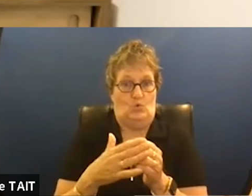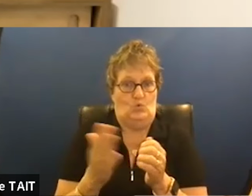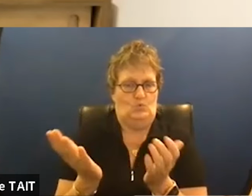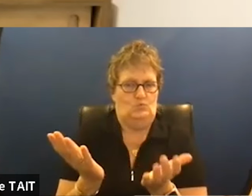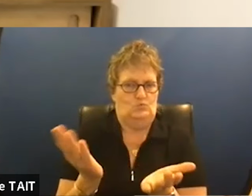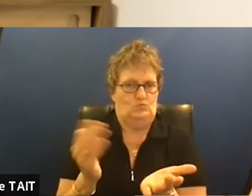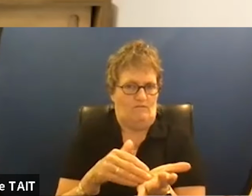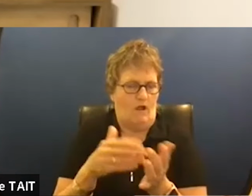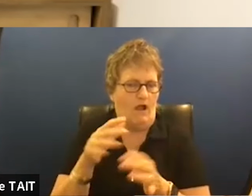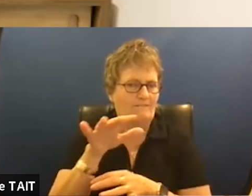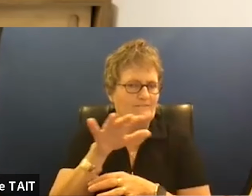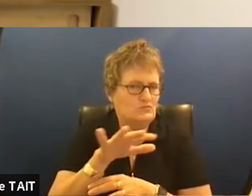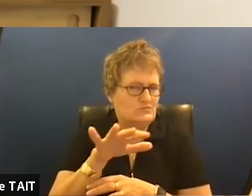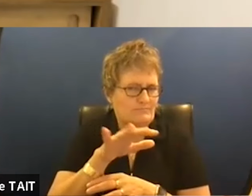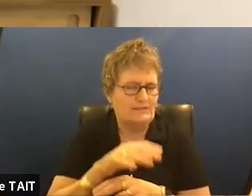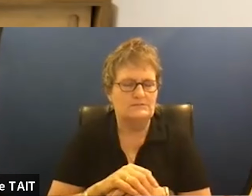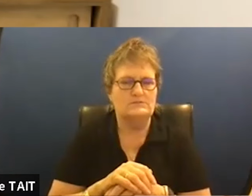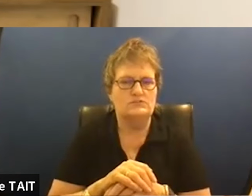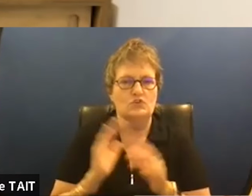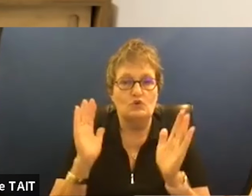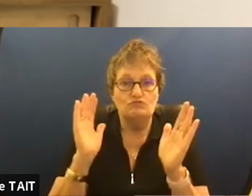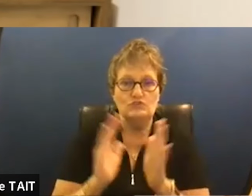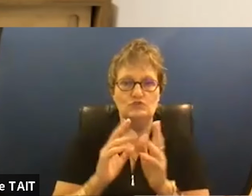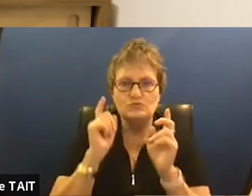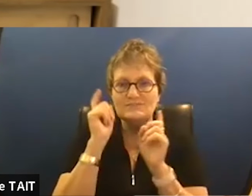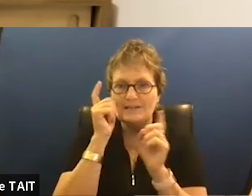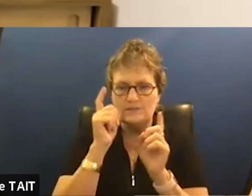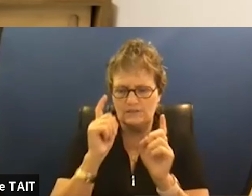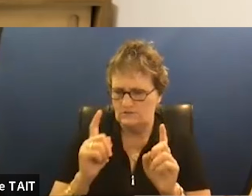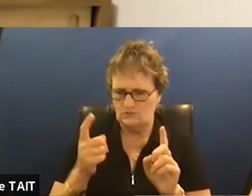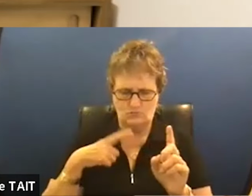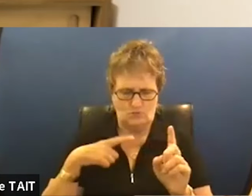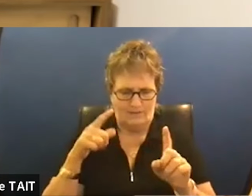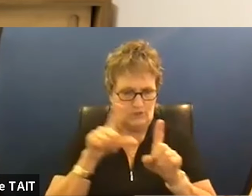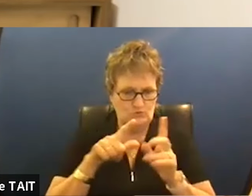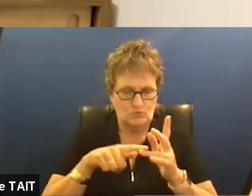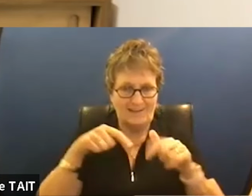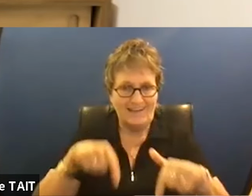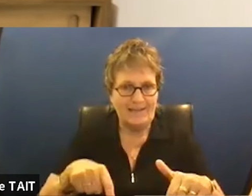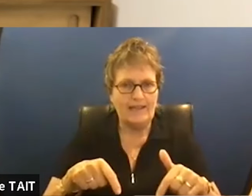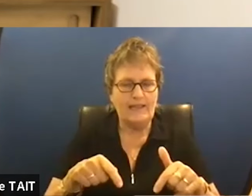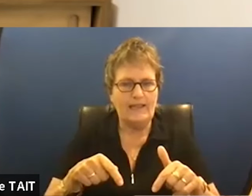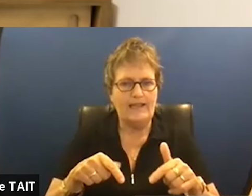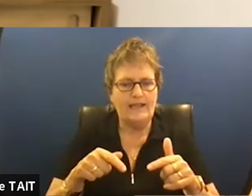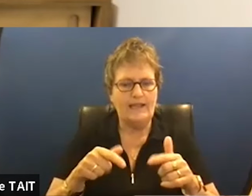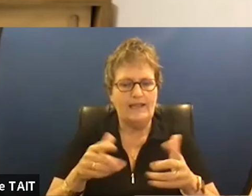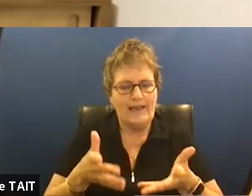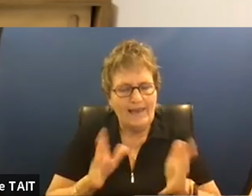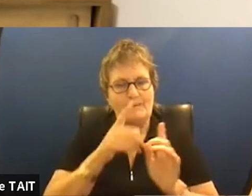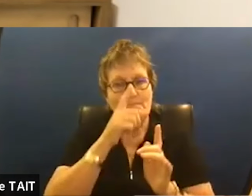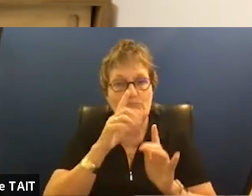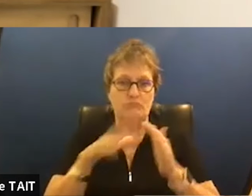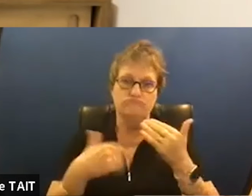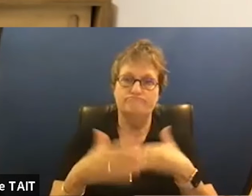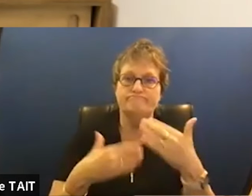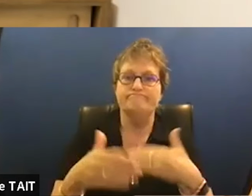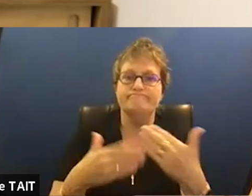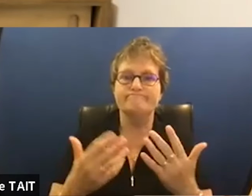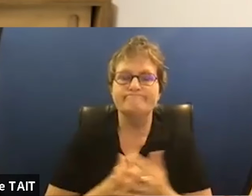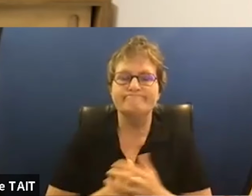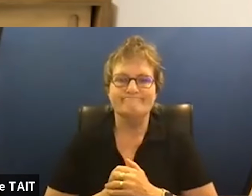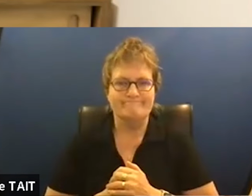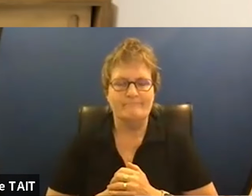reduce anxiety around what am I supposed to be doing here, and just allow people to get on with what it is they're actually here to do, whether